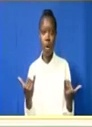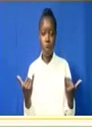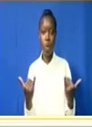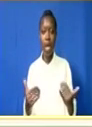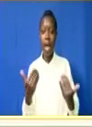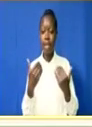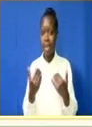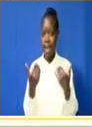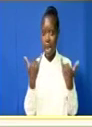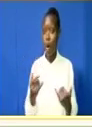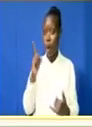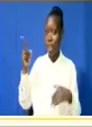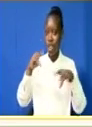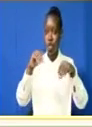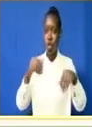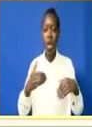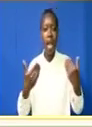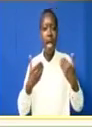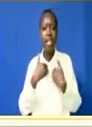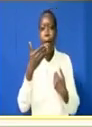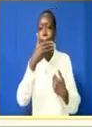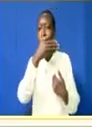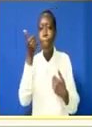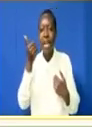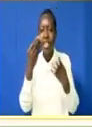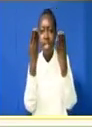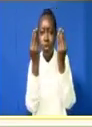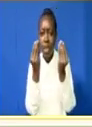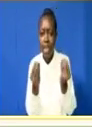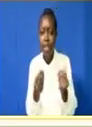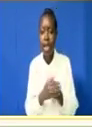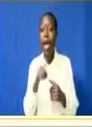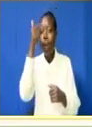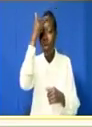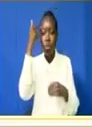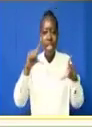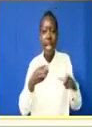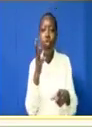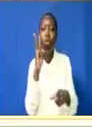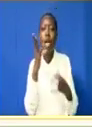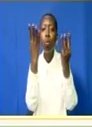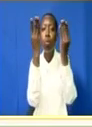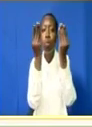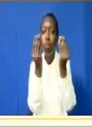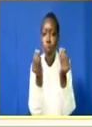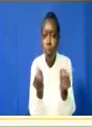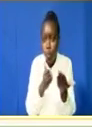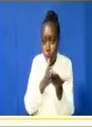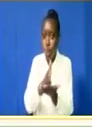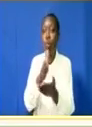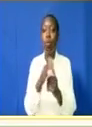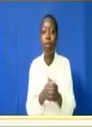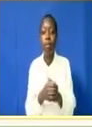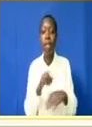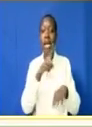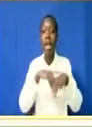drainage. Okay. It allows water to pass through very smoothly. Yeah. Like you have said, once it rains, you can even walk out